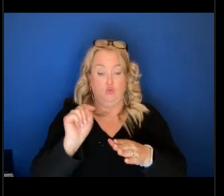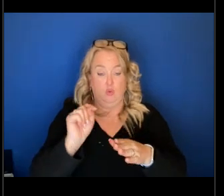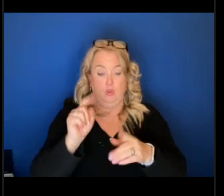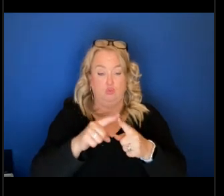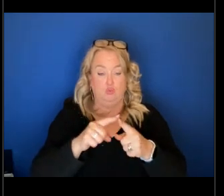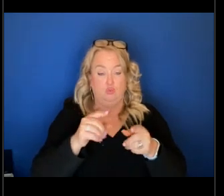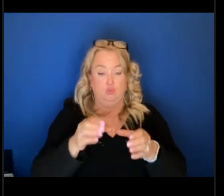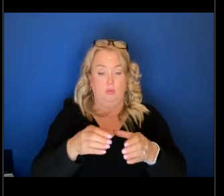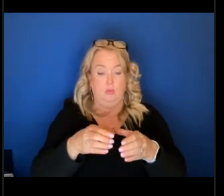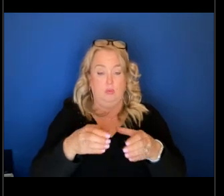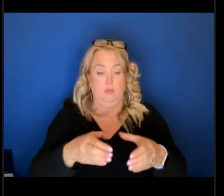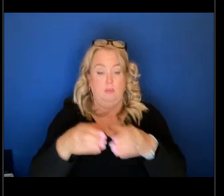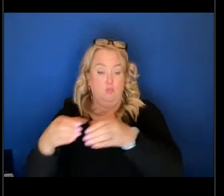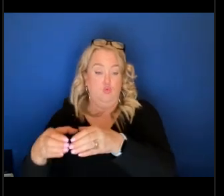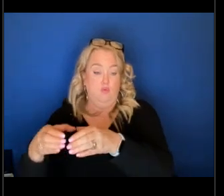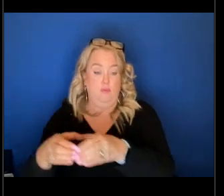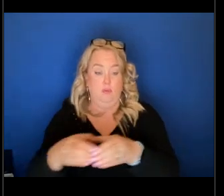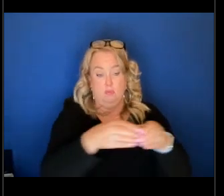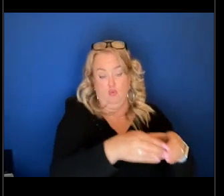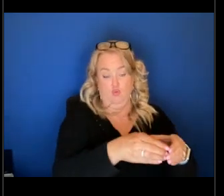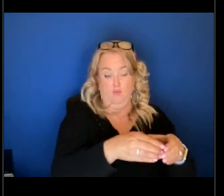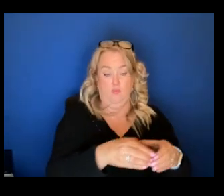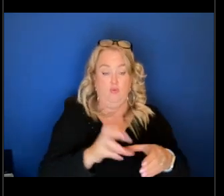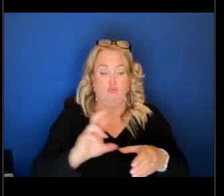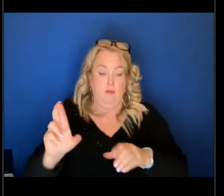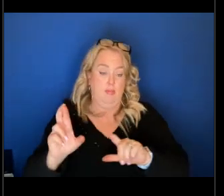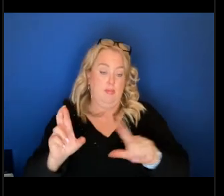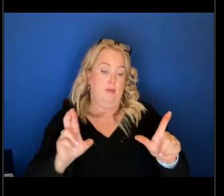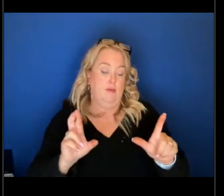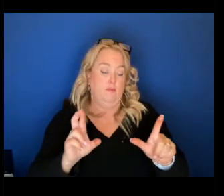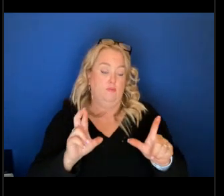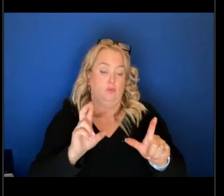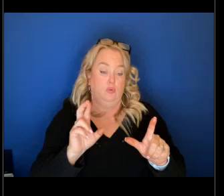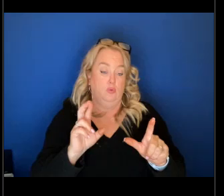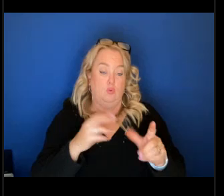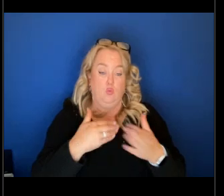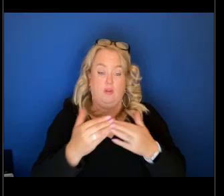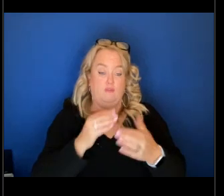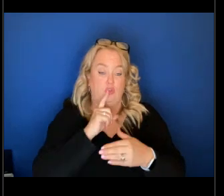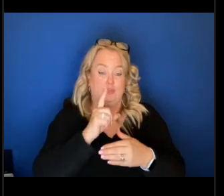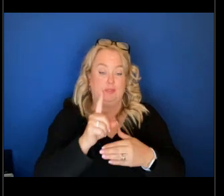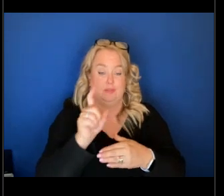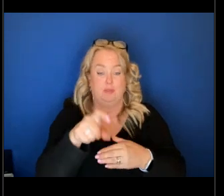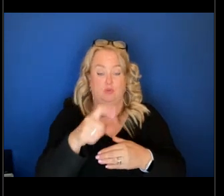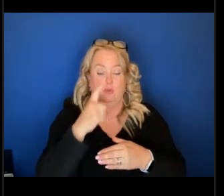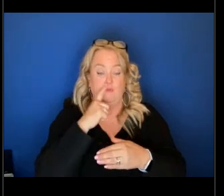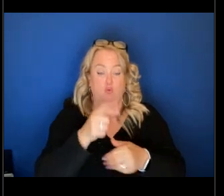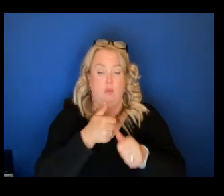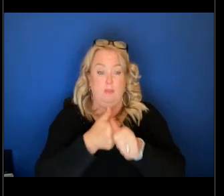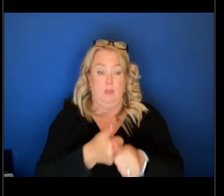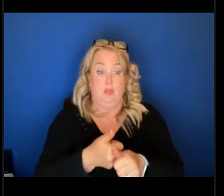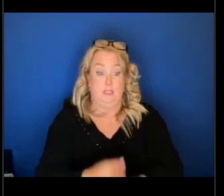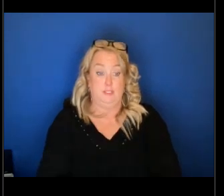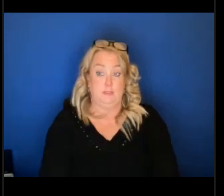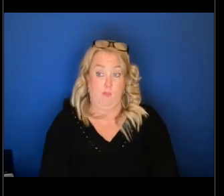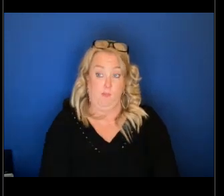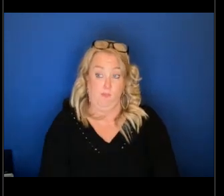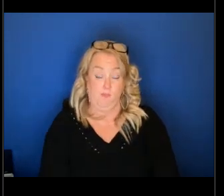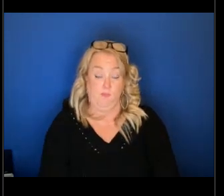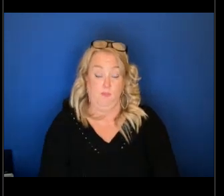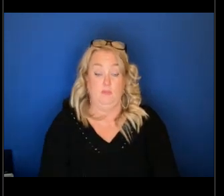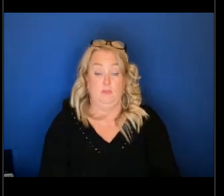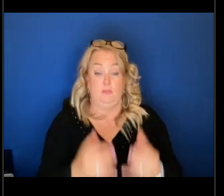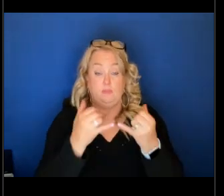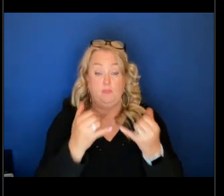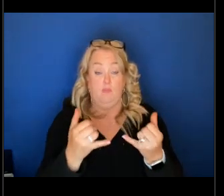allows the toilet to be secured after moving it to the right or left, whichever is necessary for compliance. And now